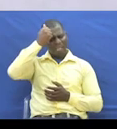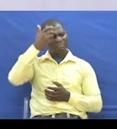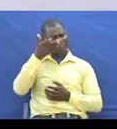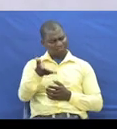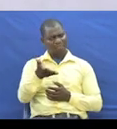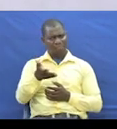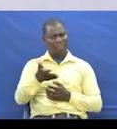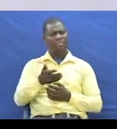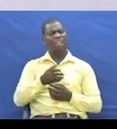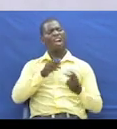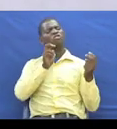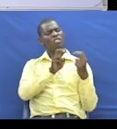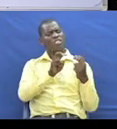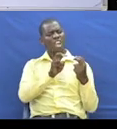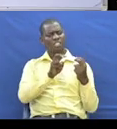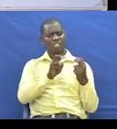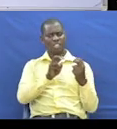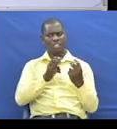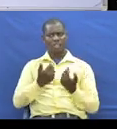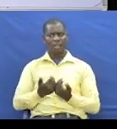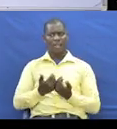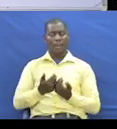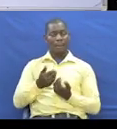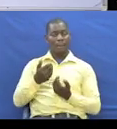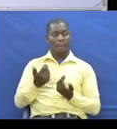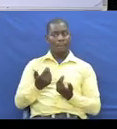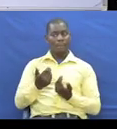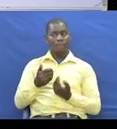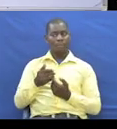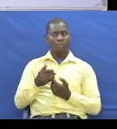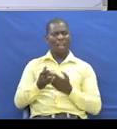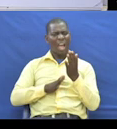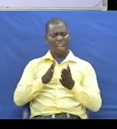We all remember, we started this electronic charge E is of magnitude